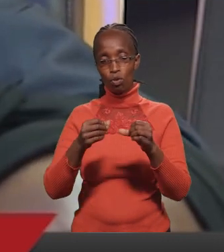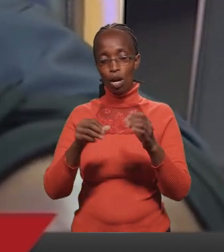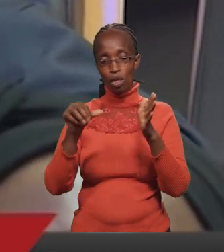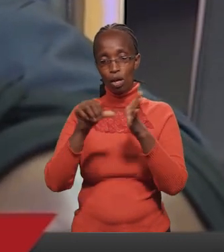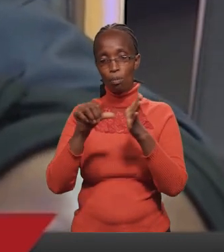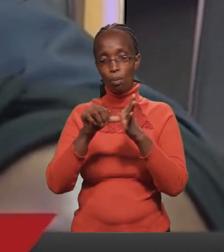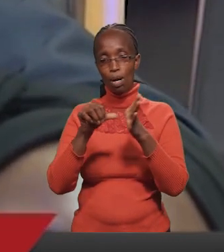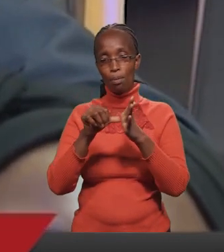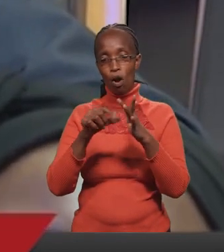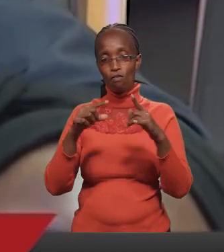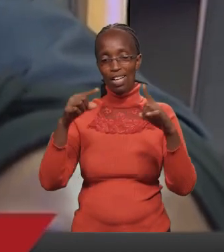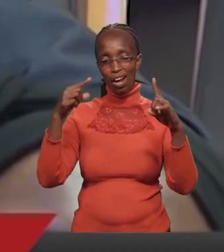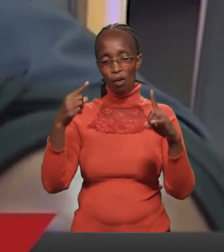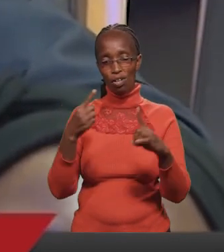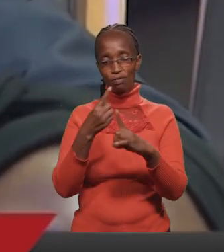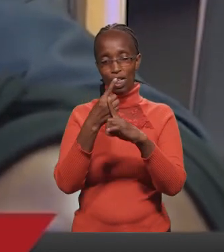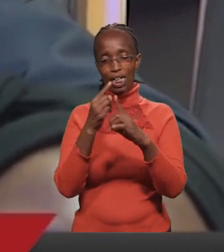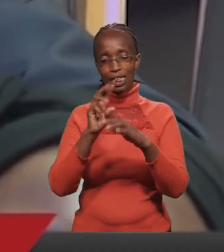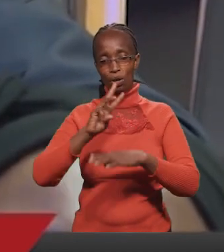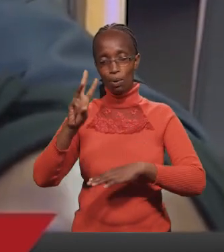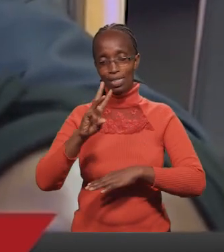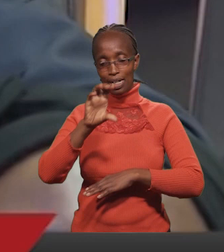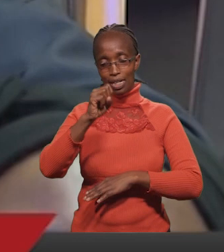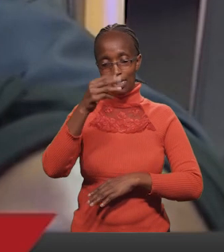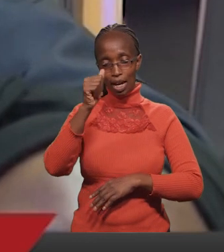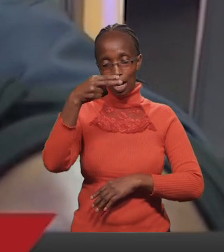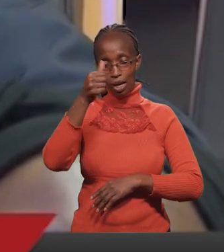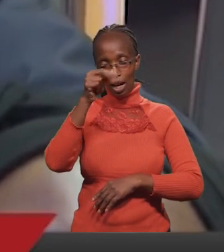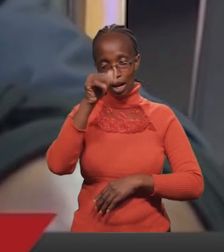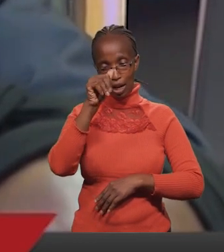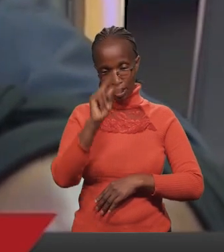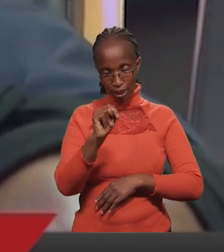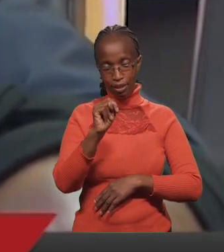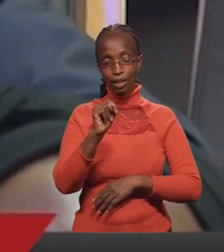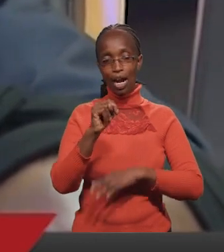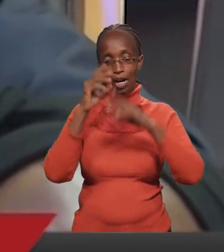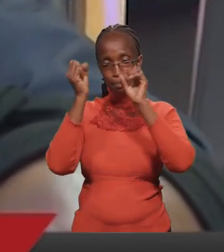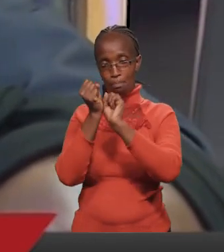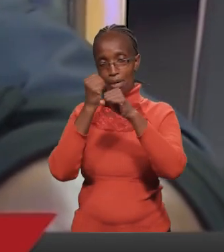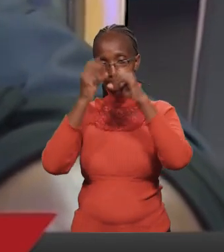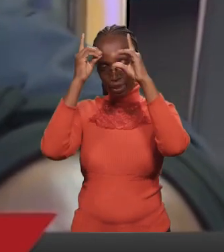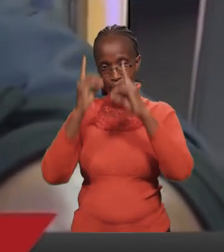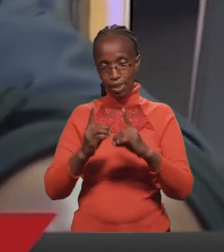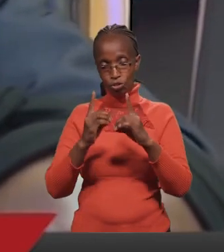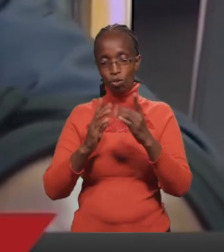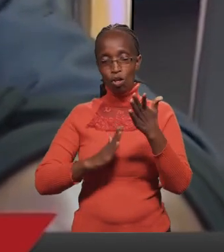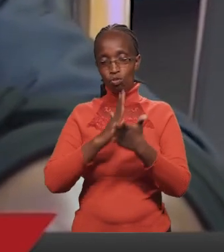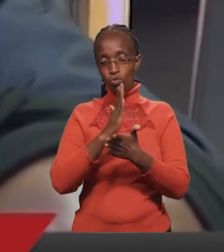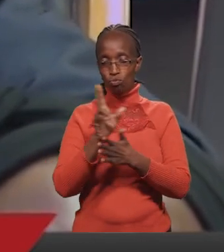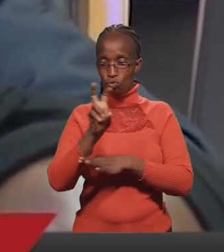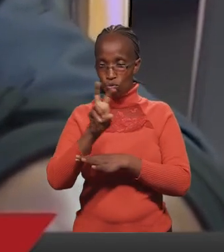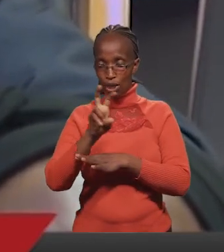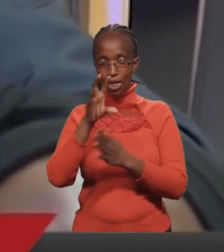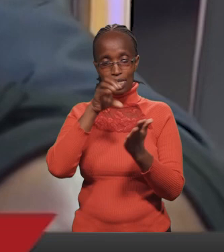conflict in Western Sahara in accordance with the relevant provisions of its protocol and the relevant assembly decision by reviewing